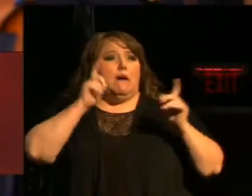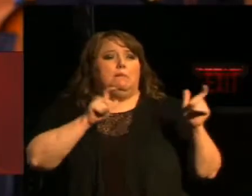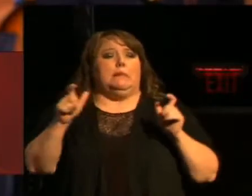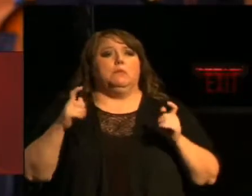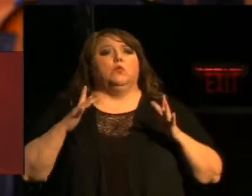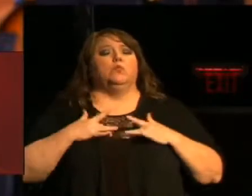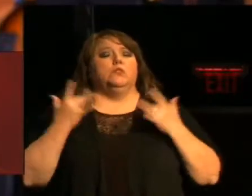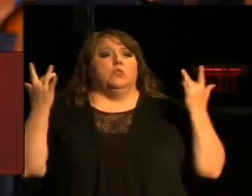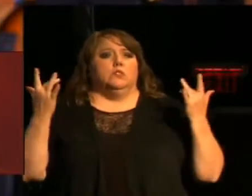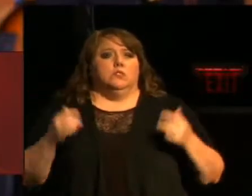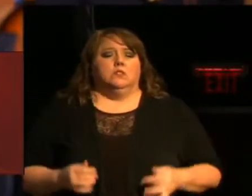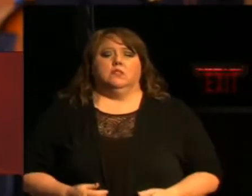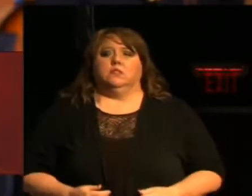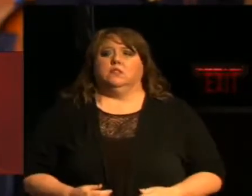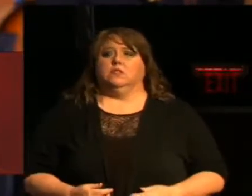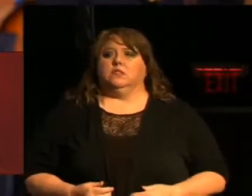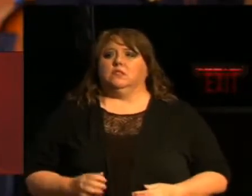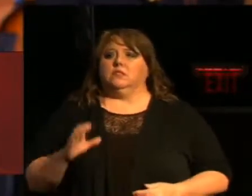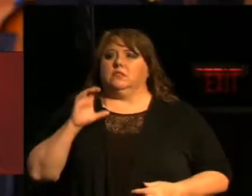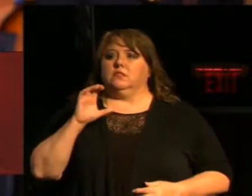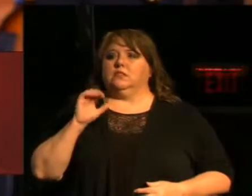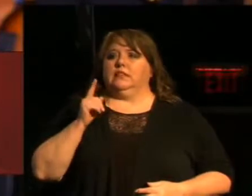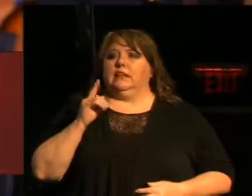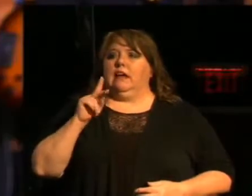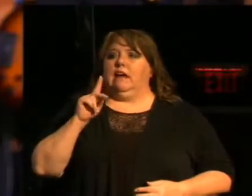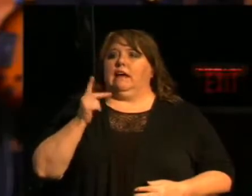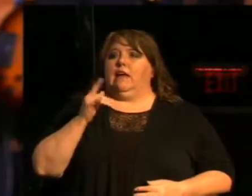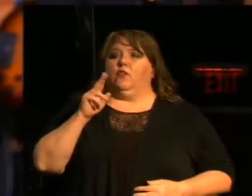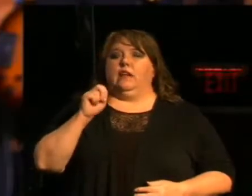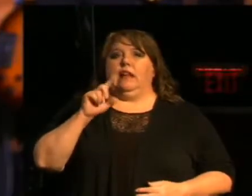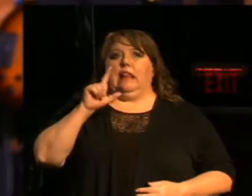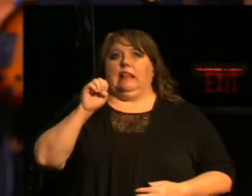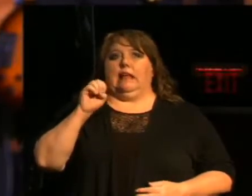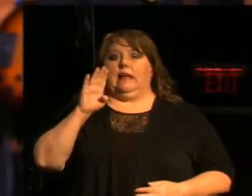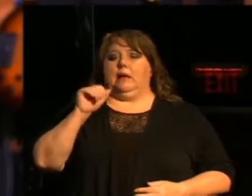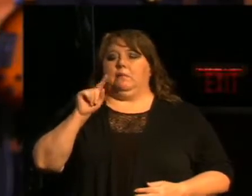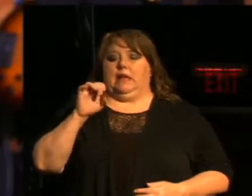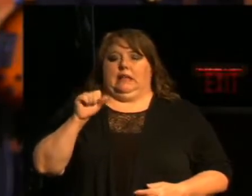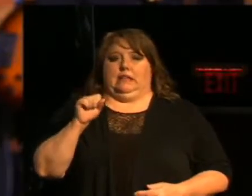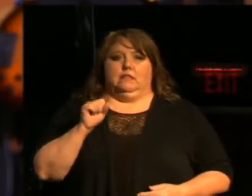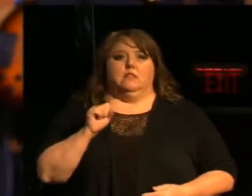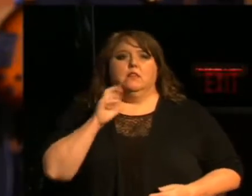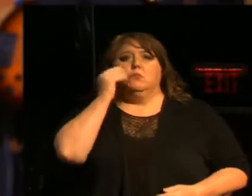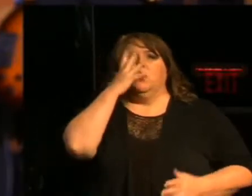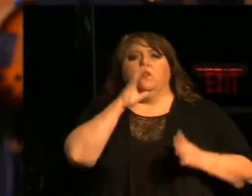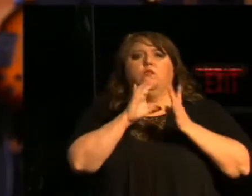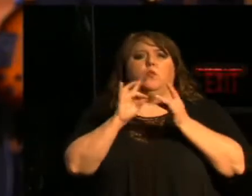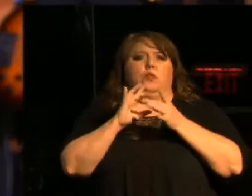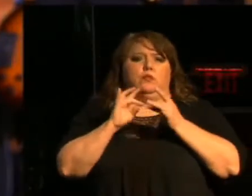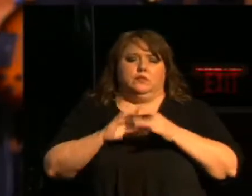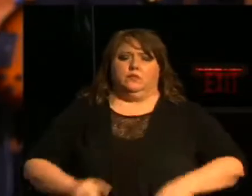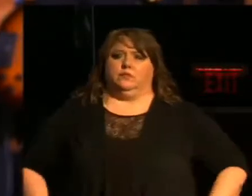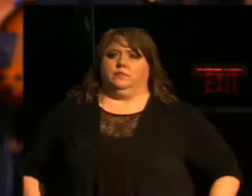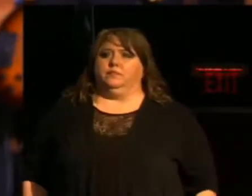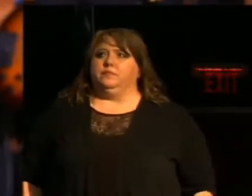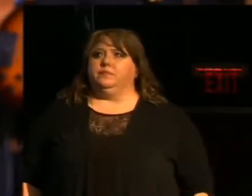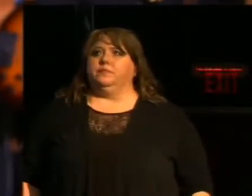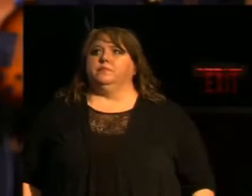learned patriotism at its best is when we humble ourselves knowing we